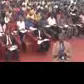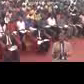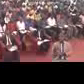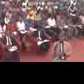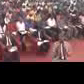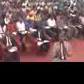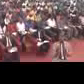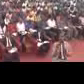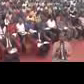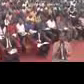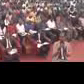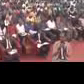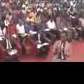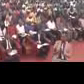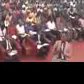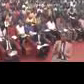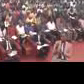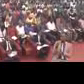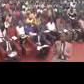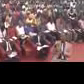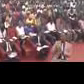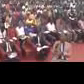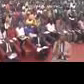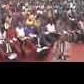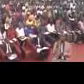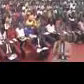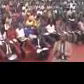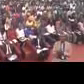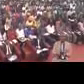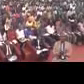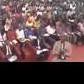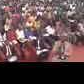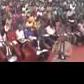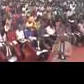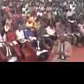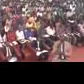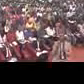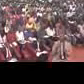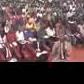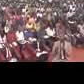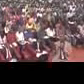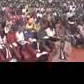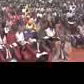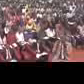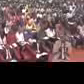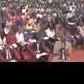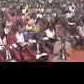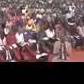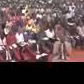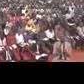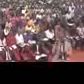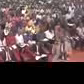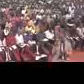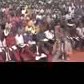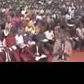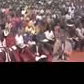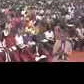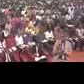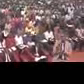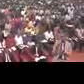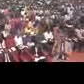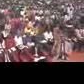if you left anyone back at home today because you couldn't even bring them because of